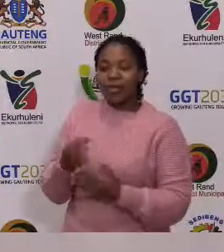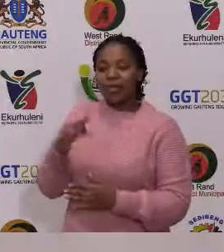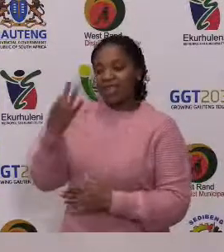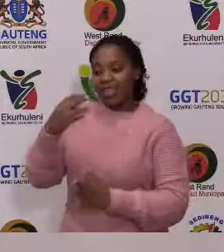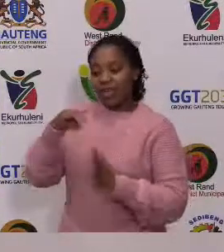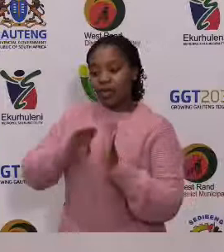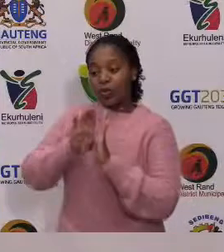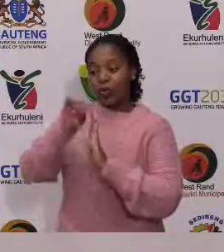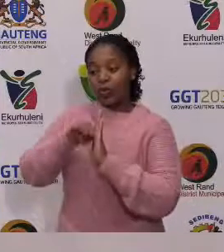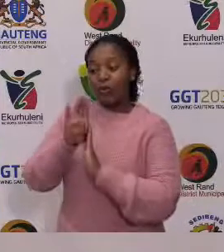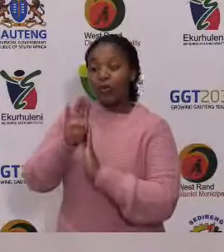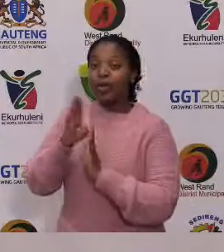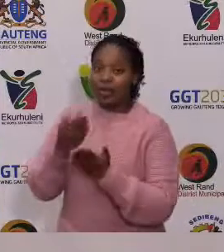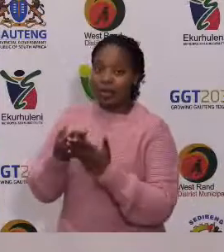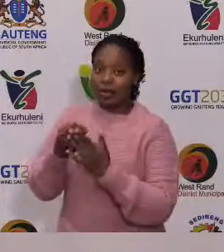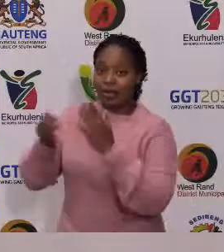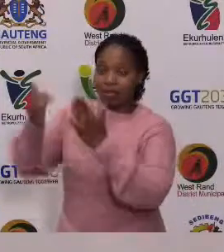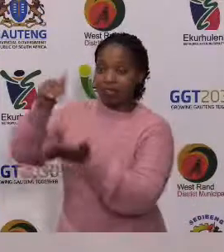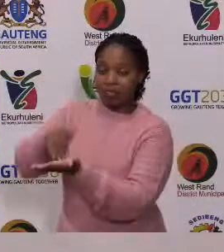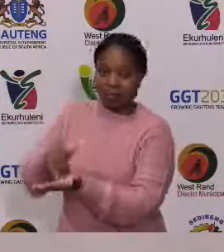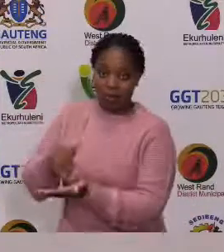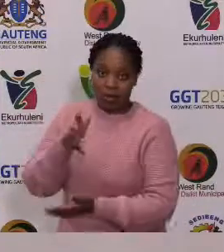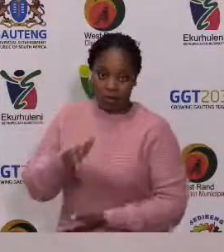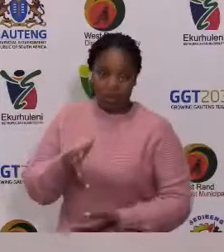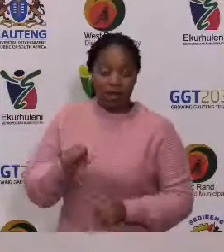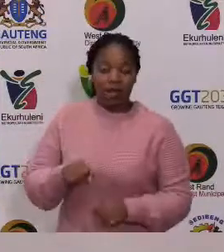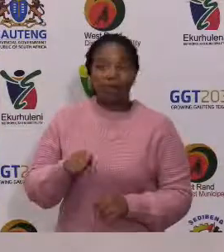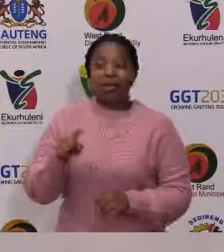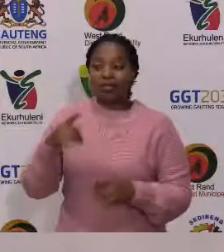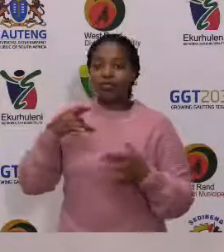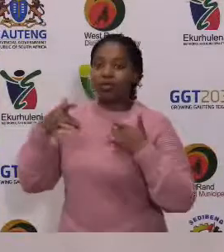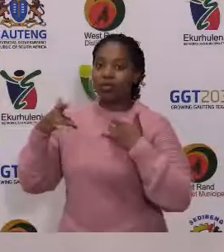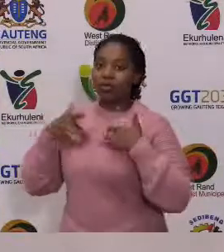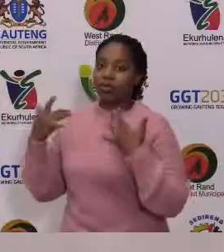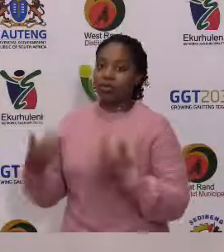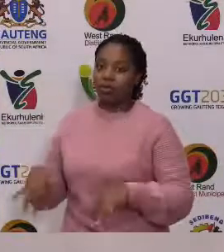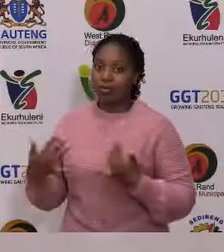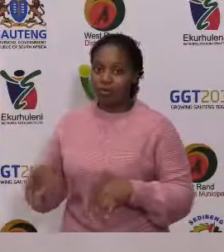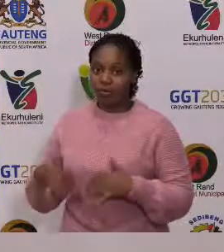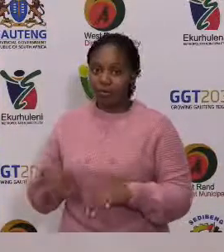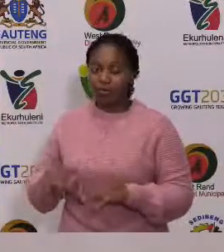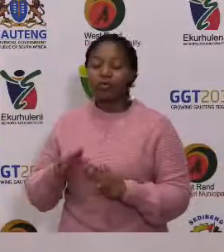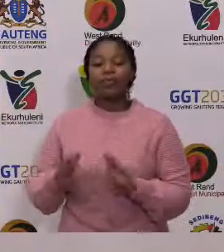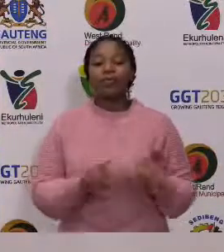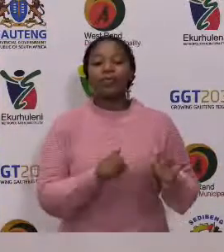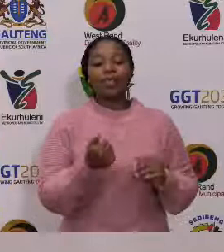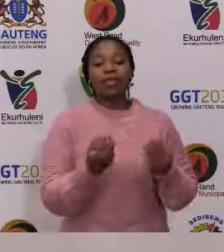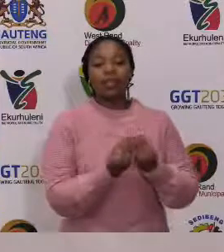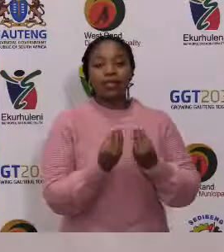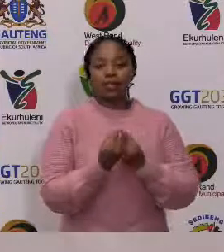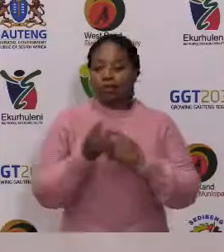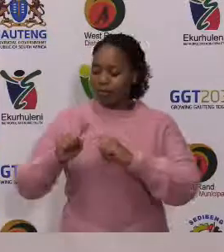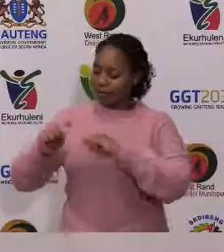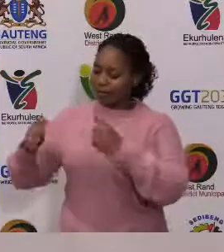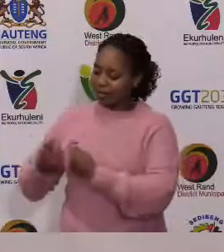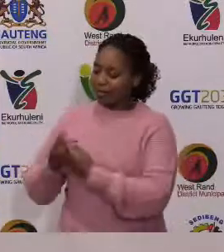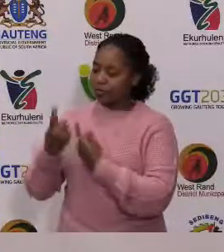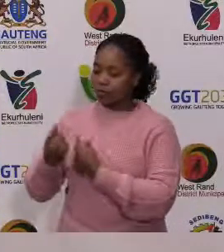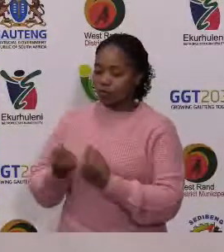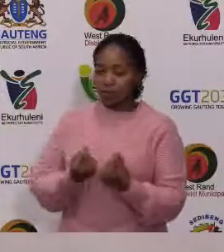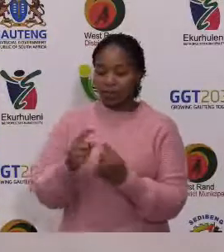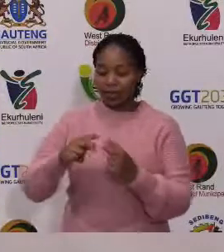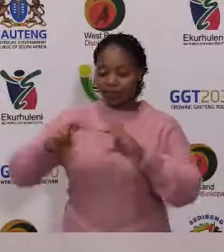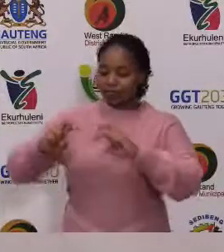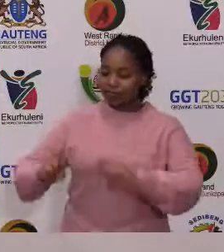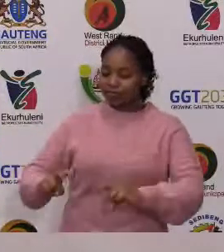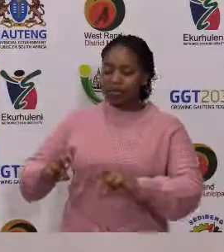that's a concern. The other concern is we've noticed from the teams that do contact tracing and response to the pandemic,